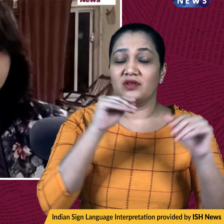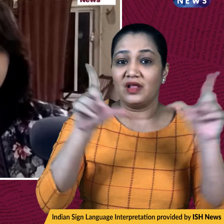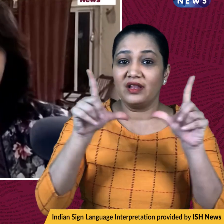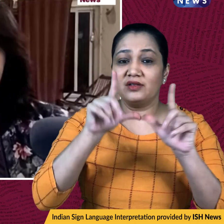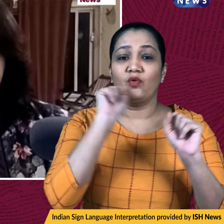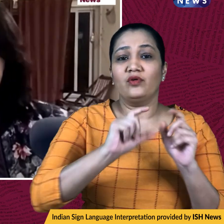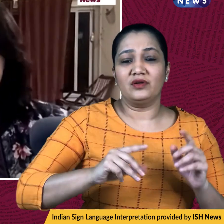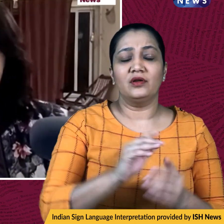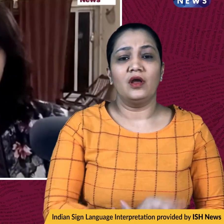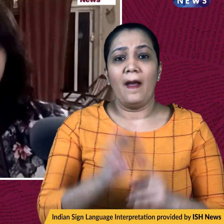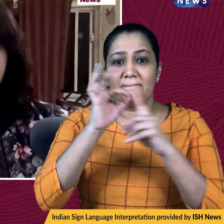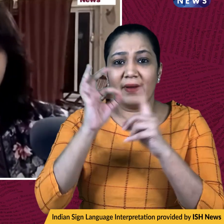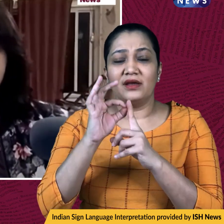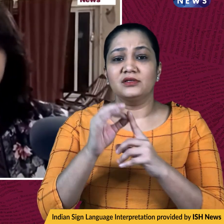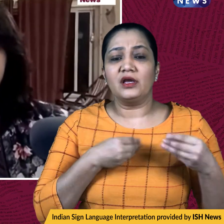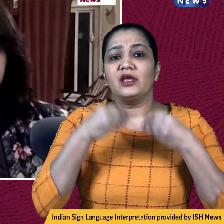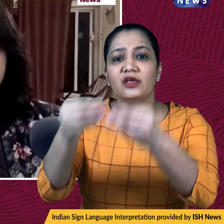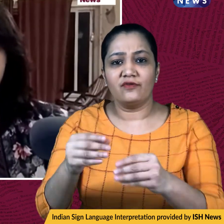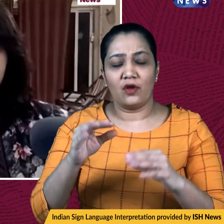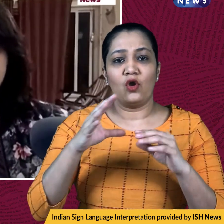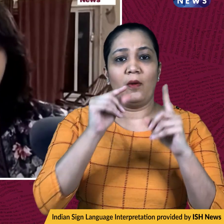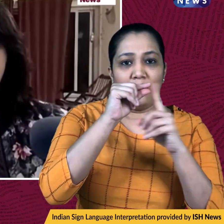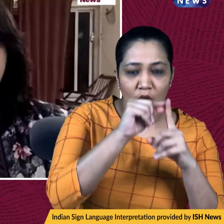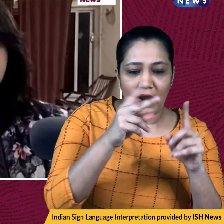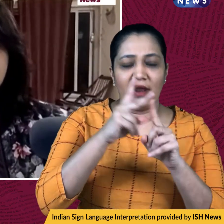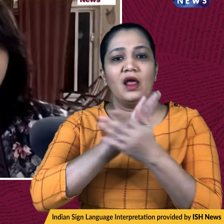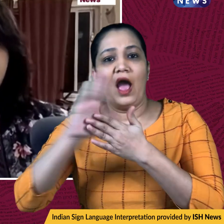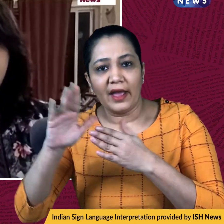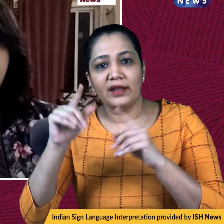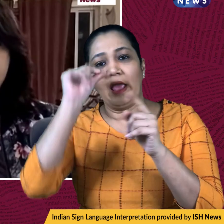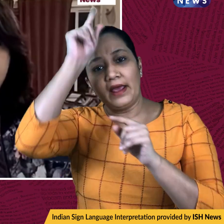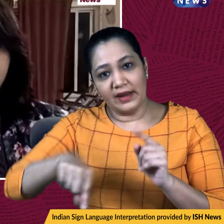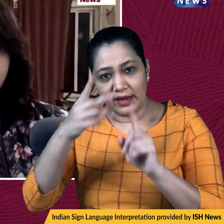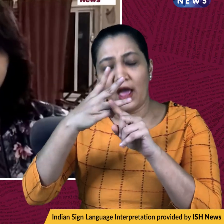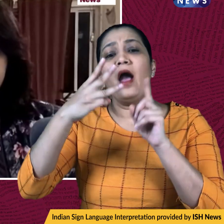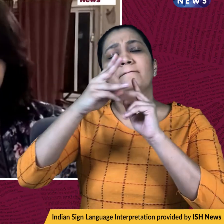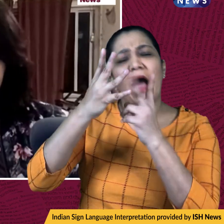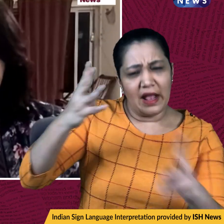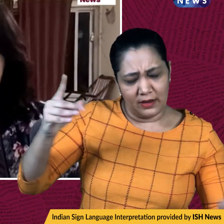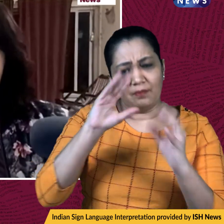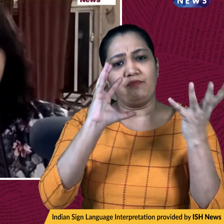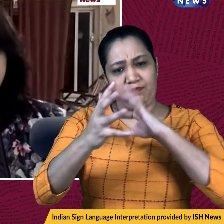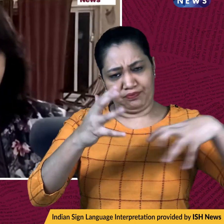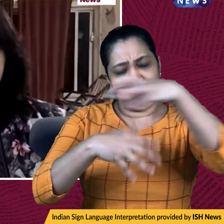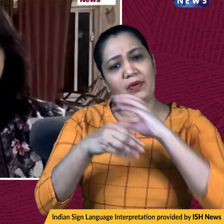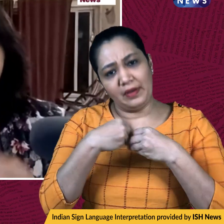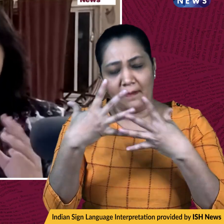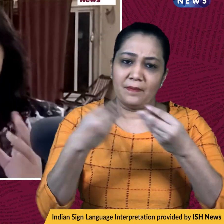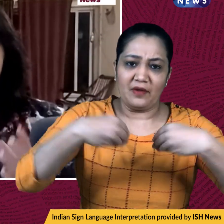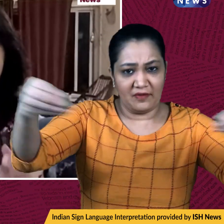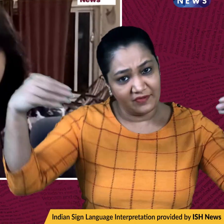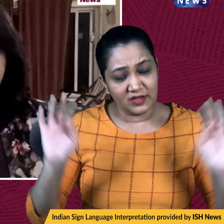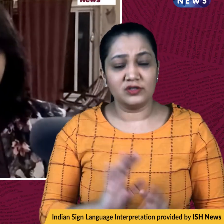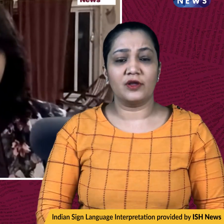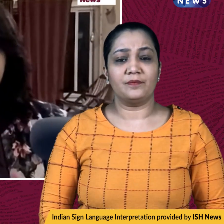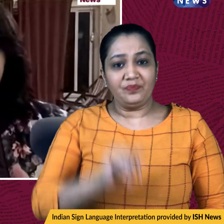of Defense, Pegasus was provided to Poland, Hungary, and India and other countries. Until now, neither